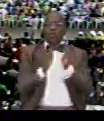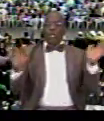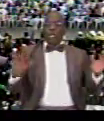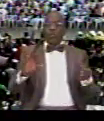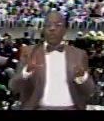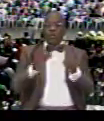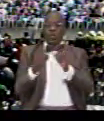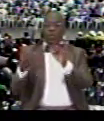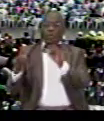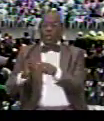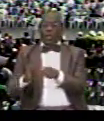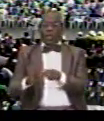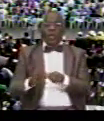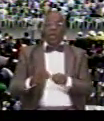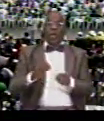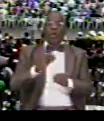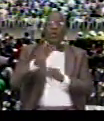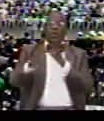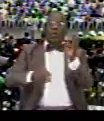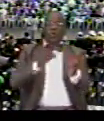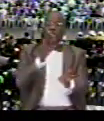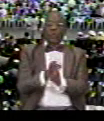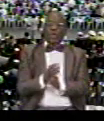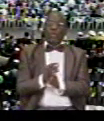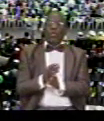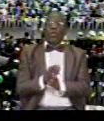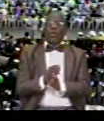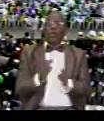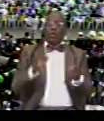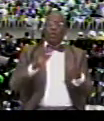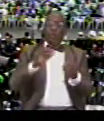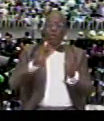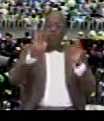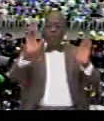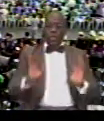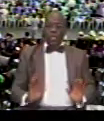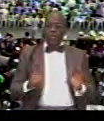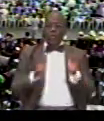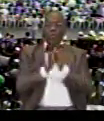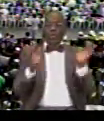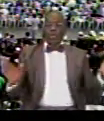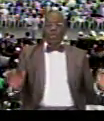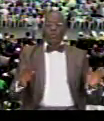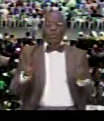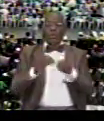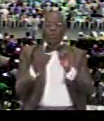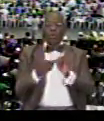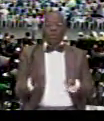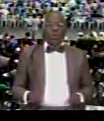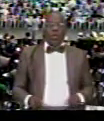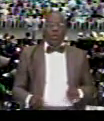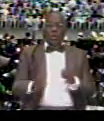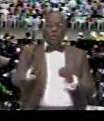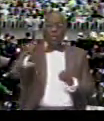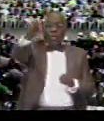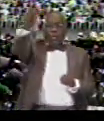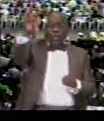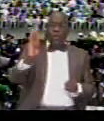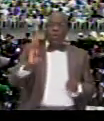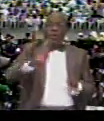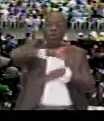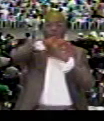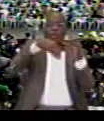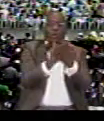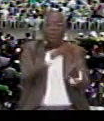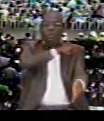All over the globe, wonders without numbers. God Almighty, we stand by His